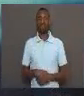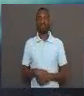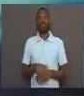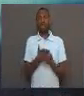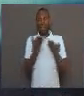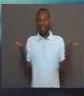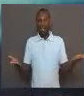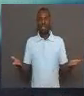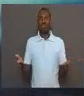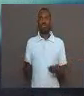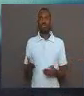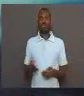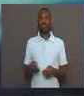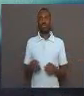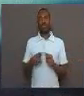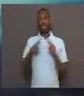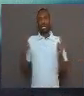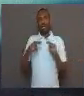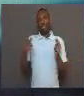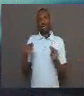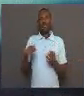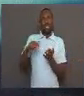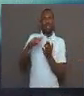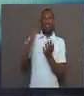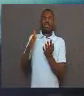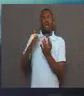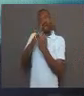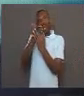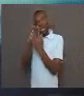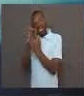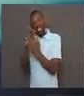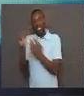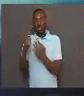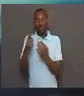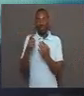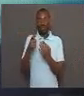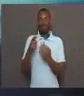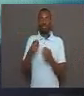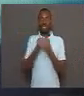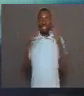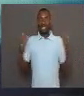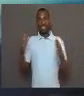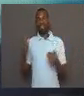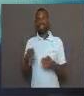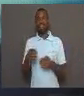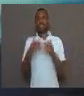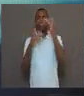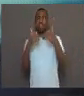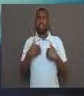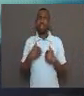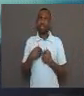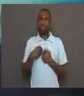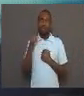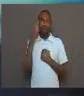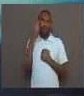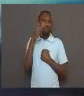Materials with moderate elastic limits were probably more challenging to think of.